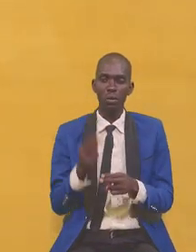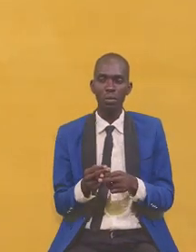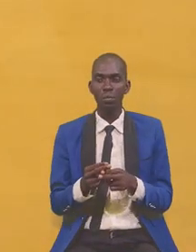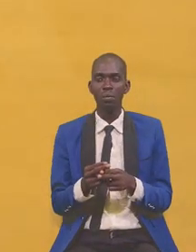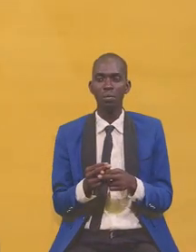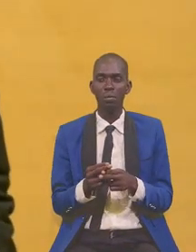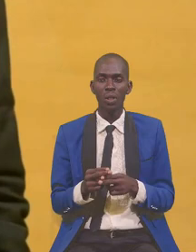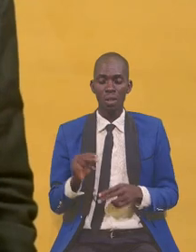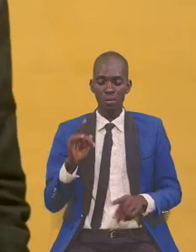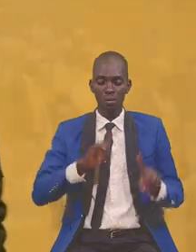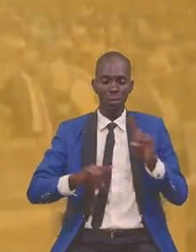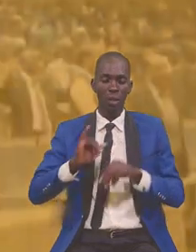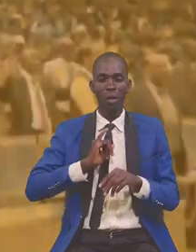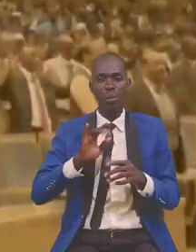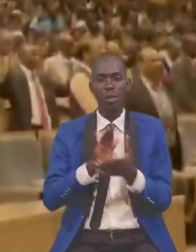Amen. I believe.